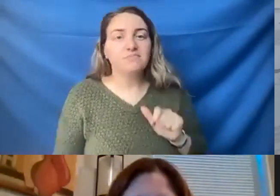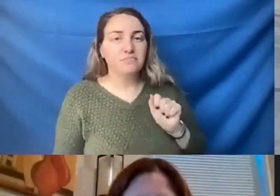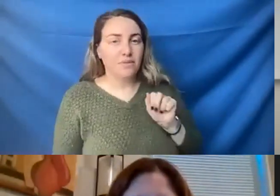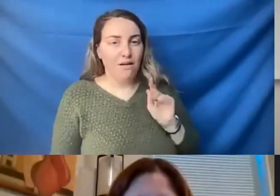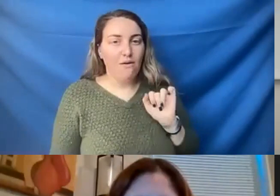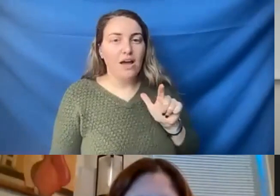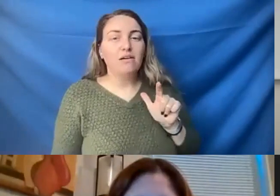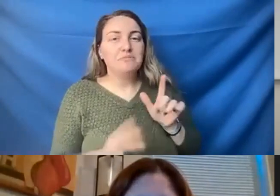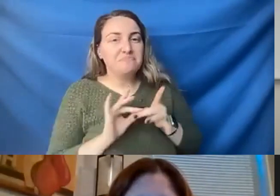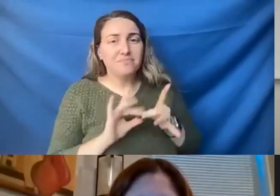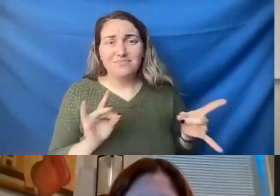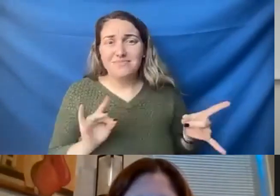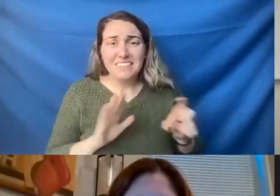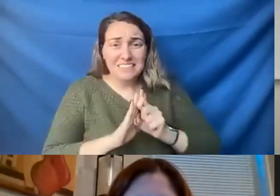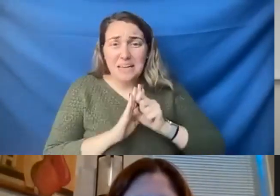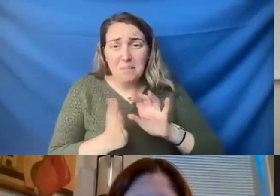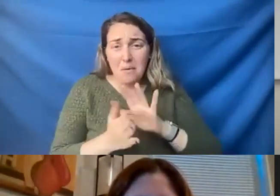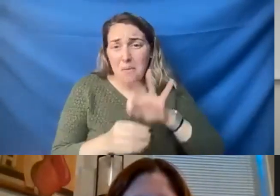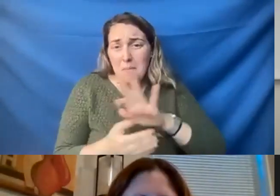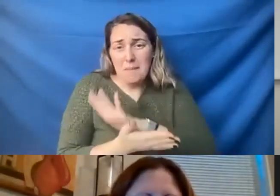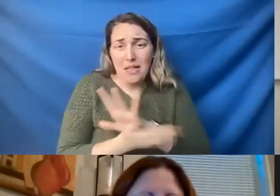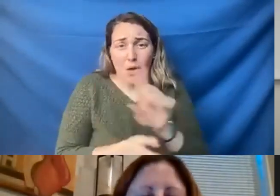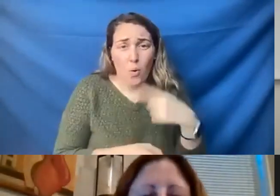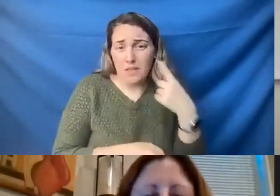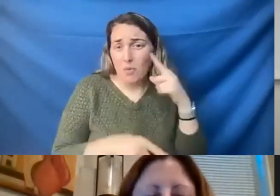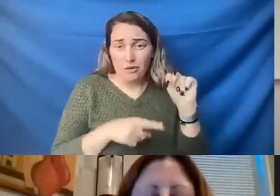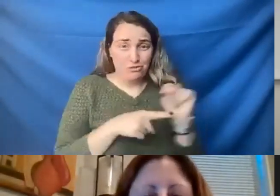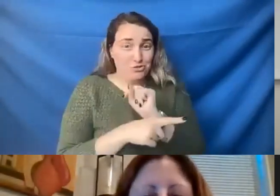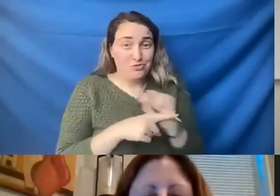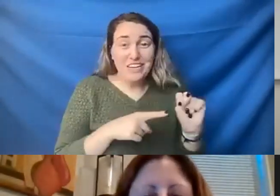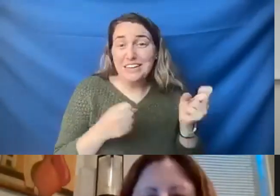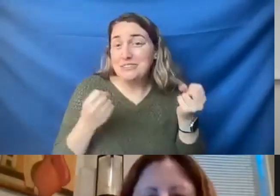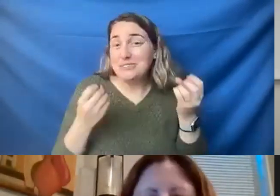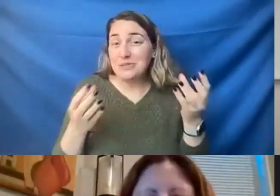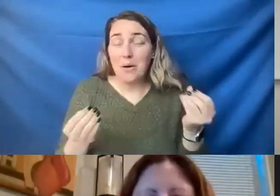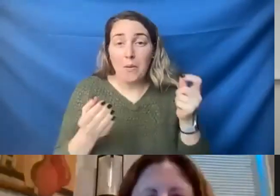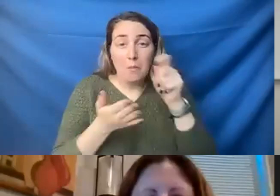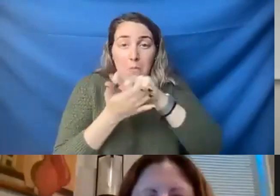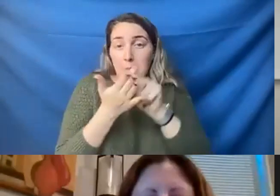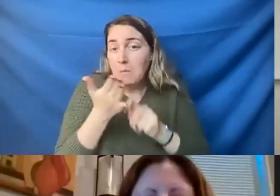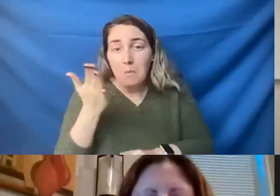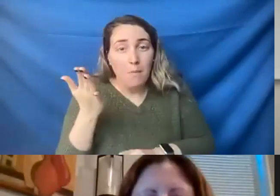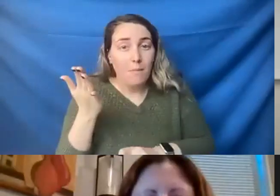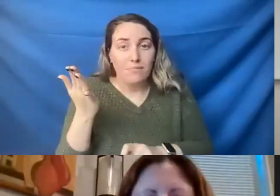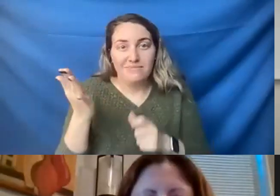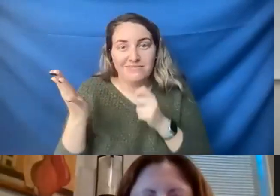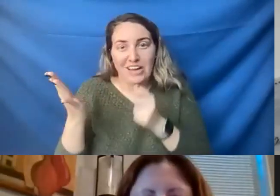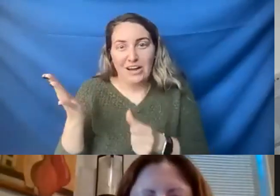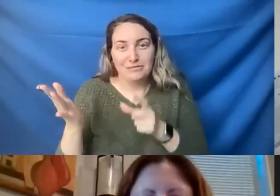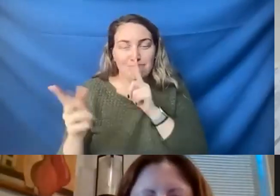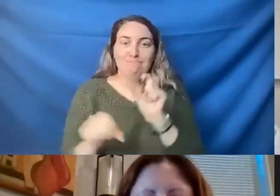ballot, this is something that we only use for training purposes. So as we're marking it, we're not actually marking a real